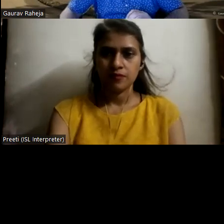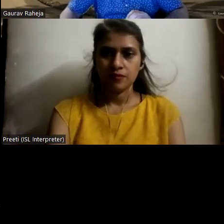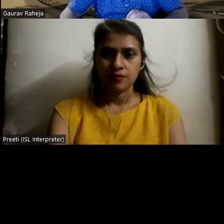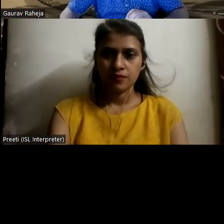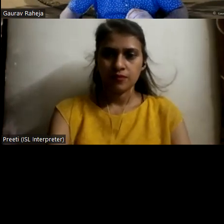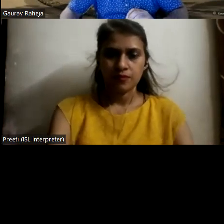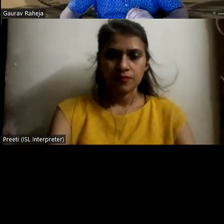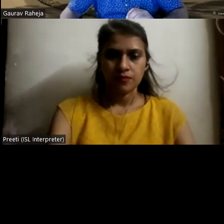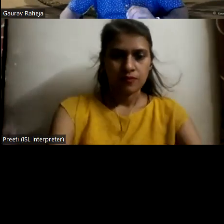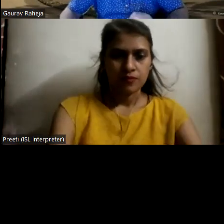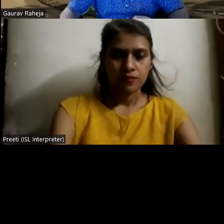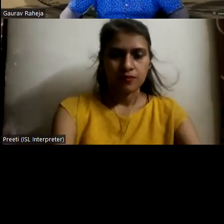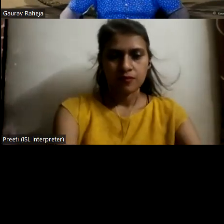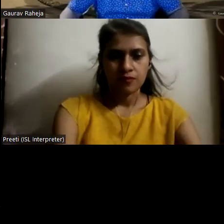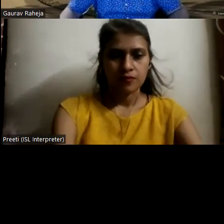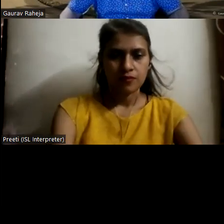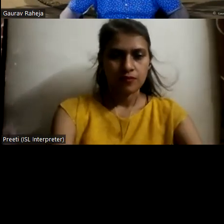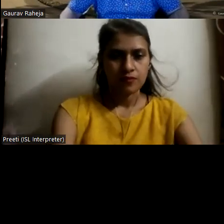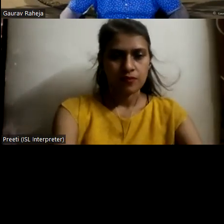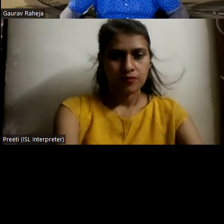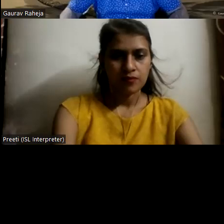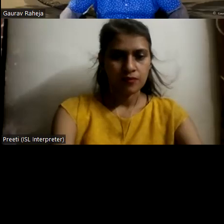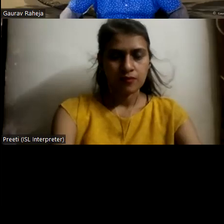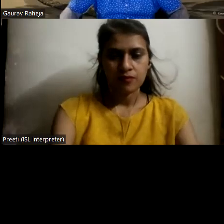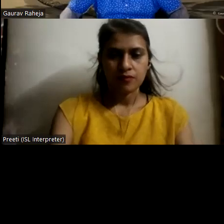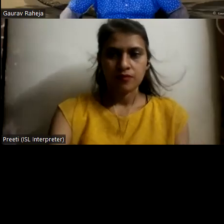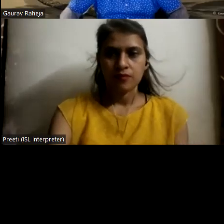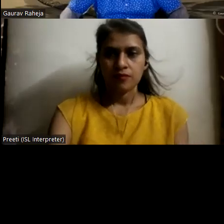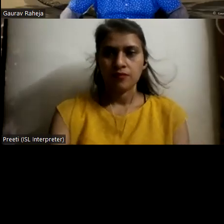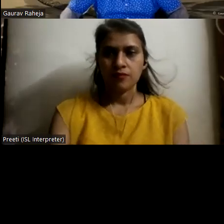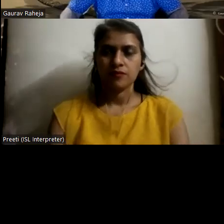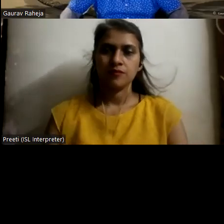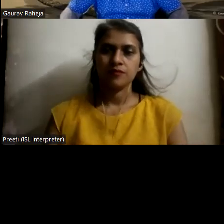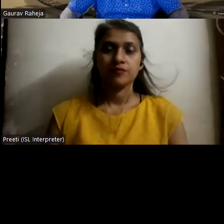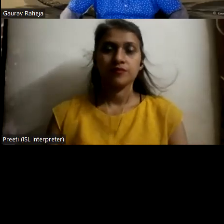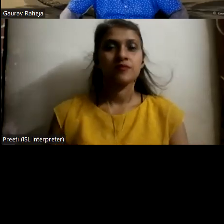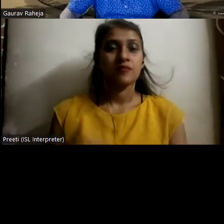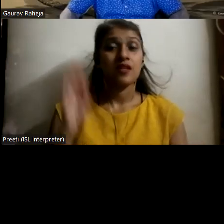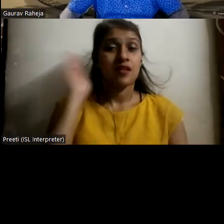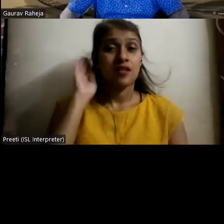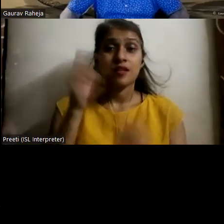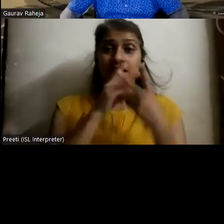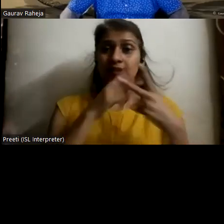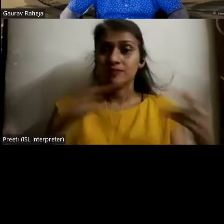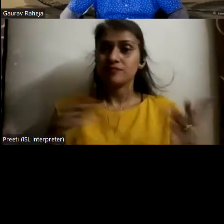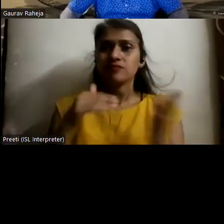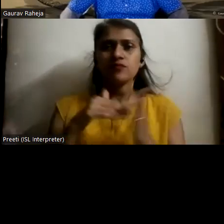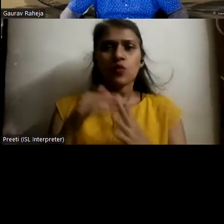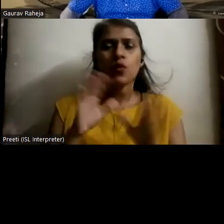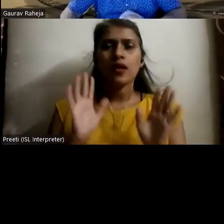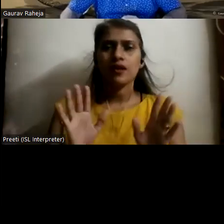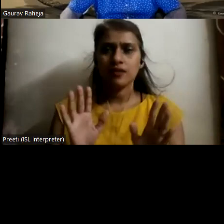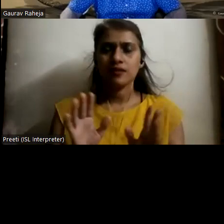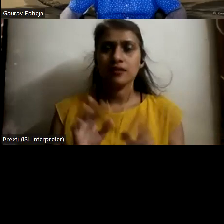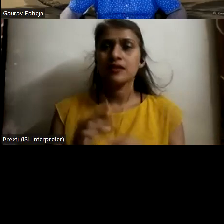is a natural phenomena that at different stages of life, they need assistance. To need